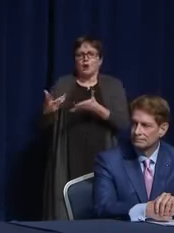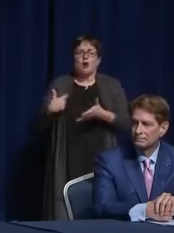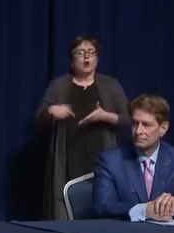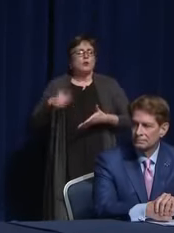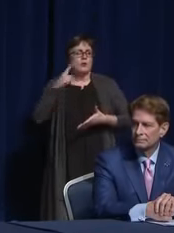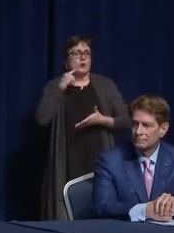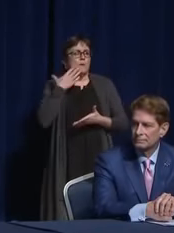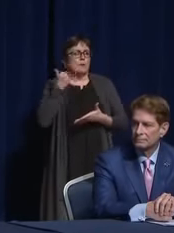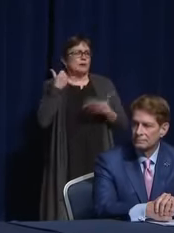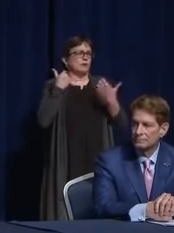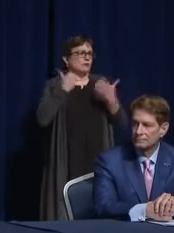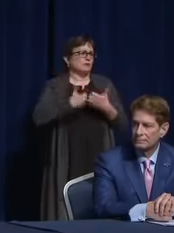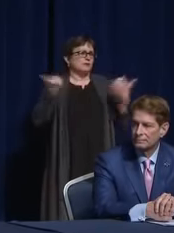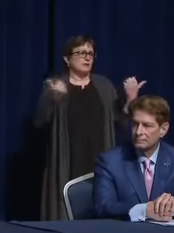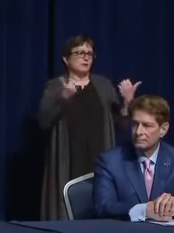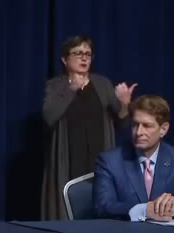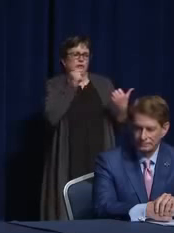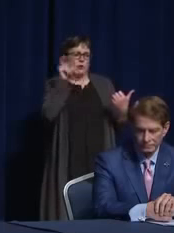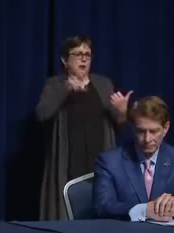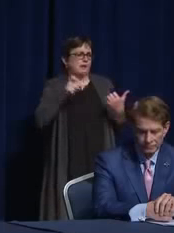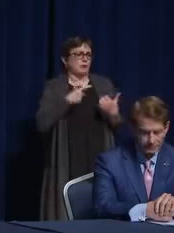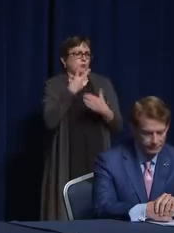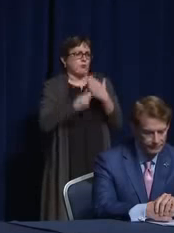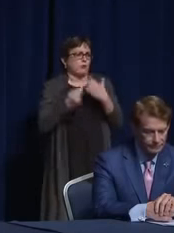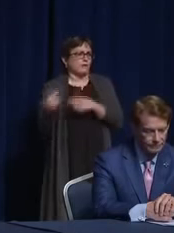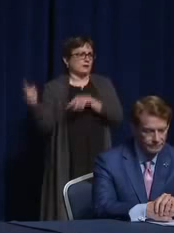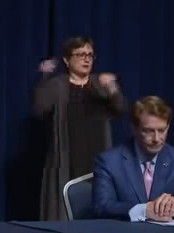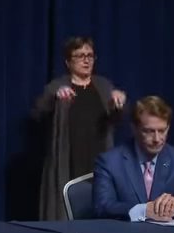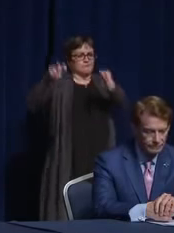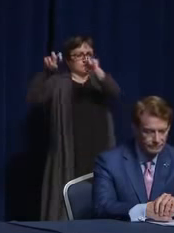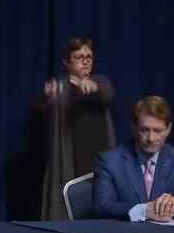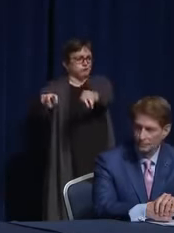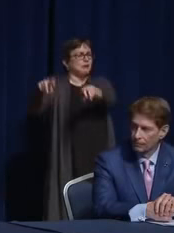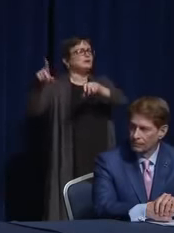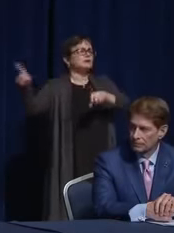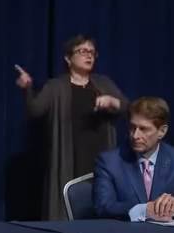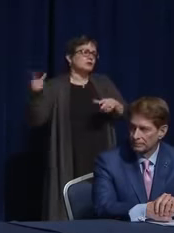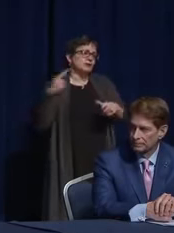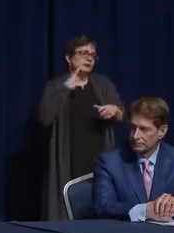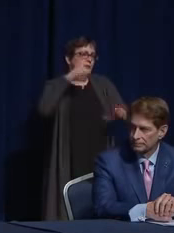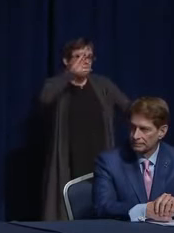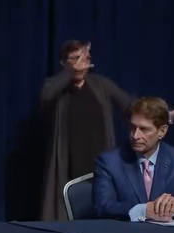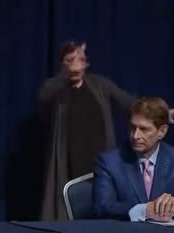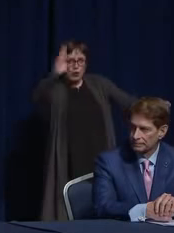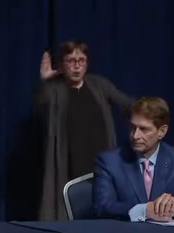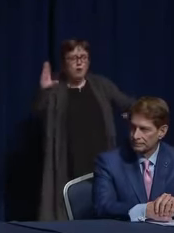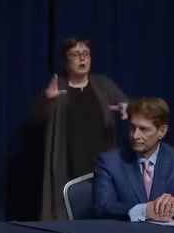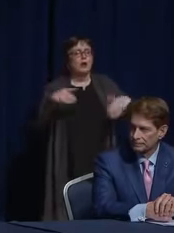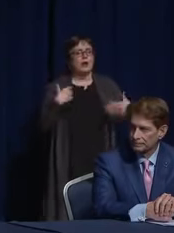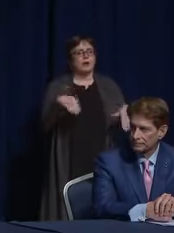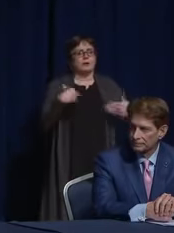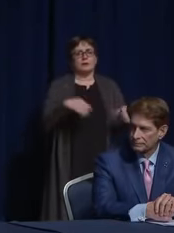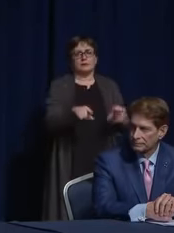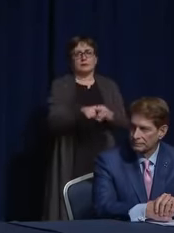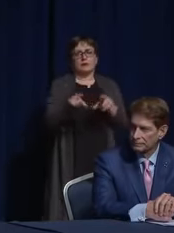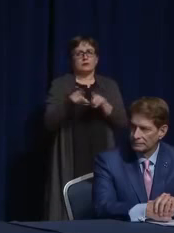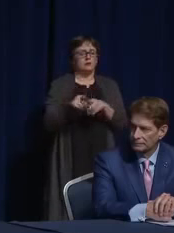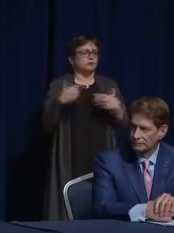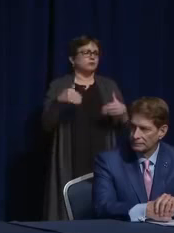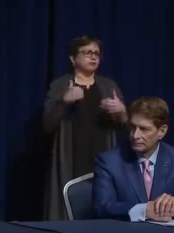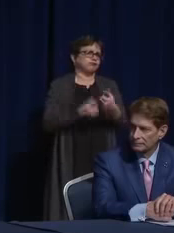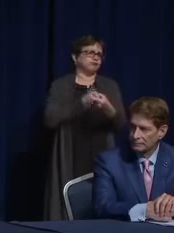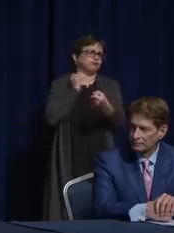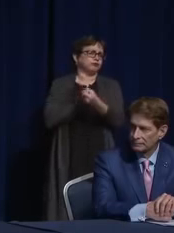of balls in the air, as you can imagine. So she sends her best wishes, and I want to give her a huge shout out